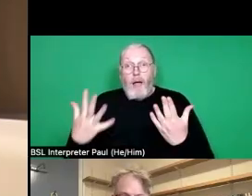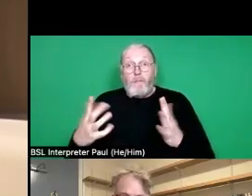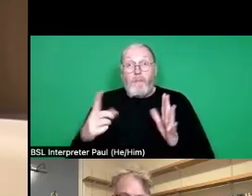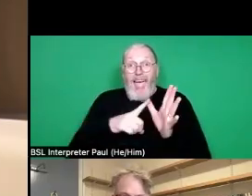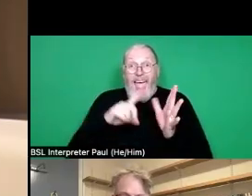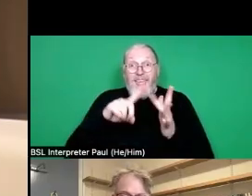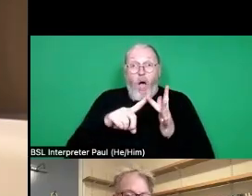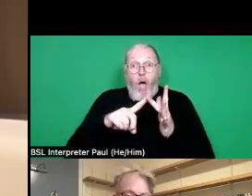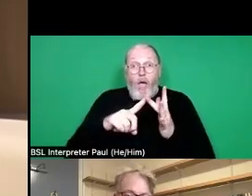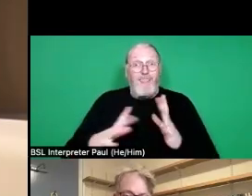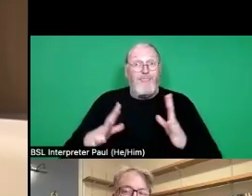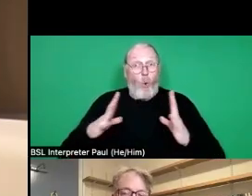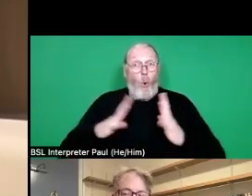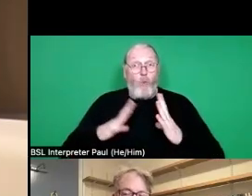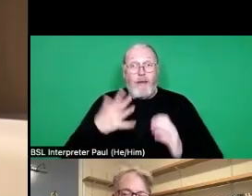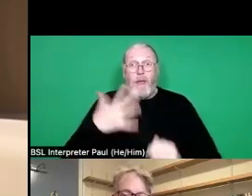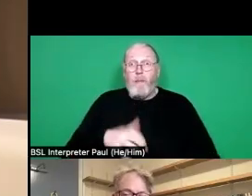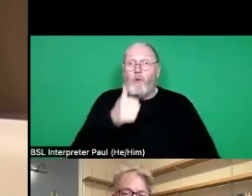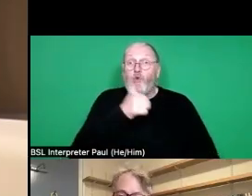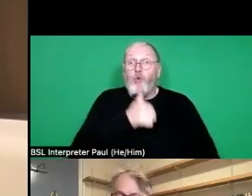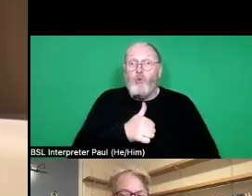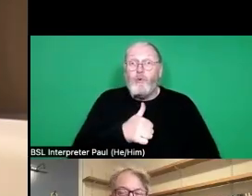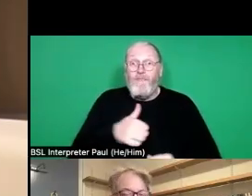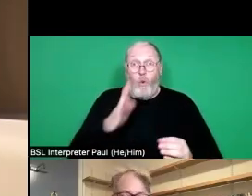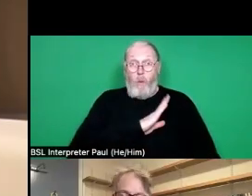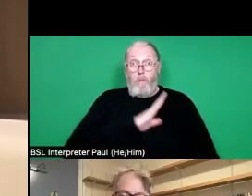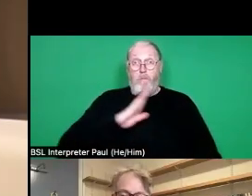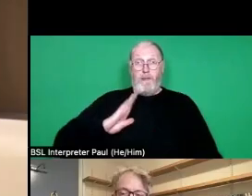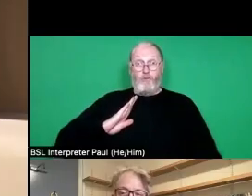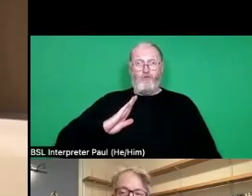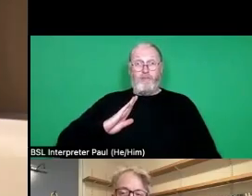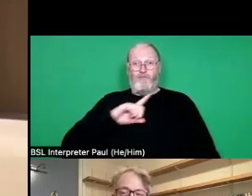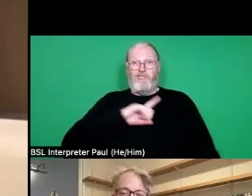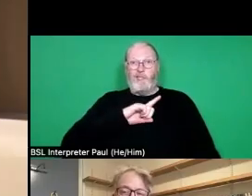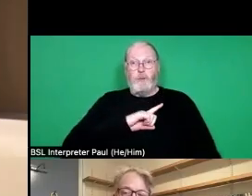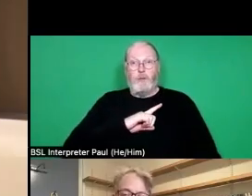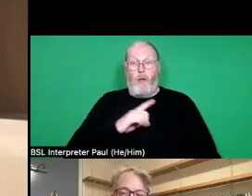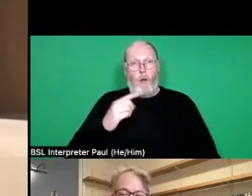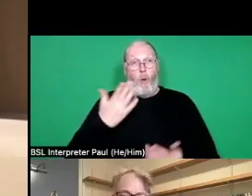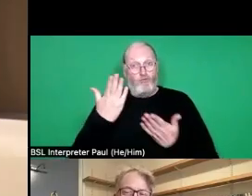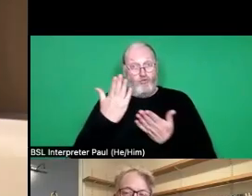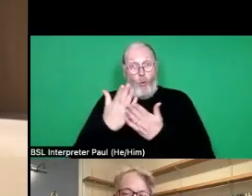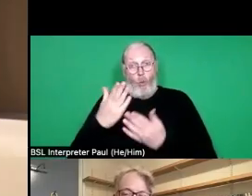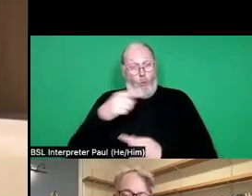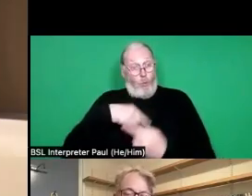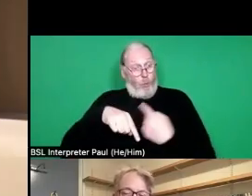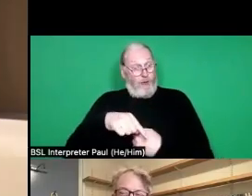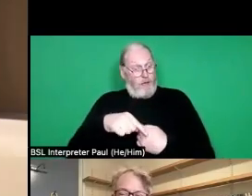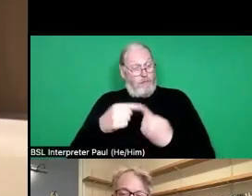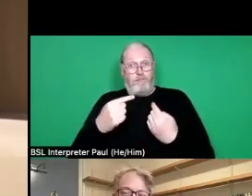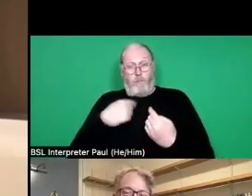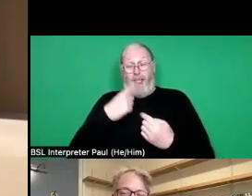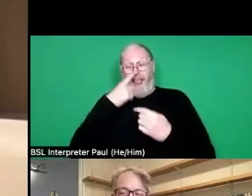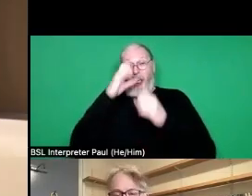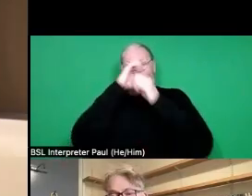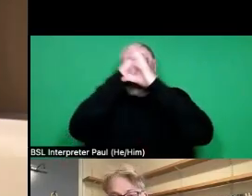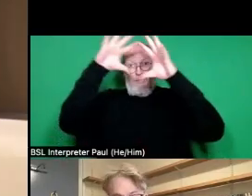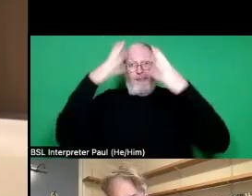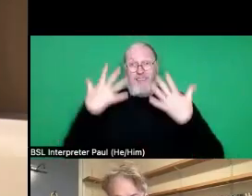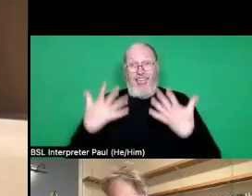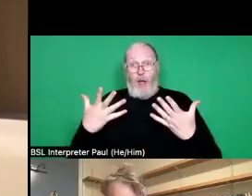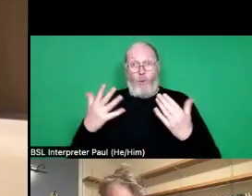military purposes. And we can think of parts of the planet right now, and I'm not going to list them, where very consciously AI, artificial intelligence,